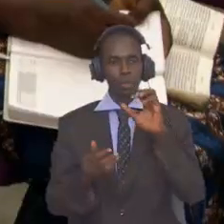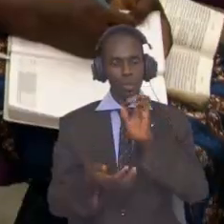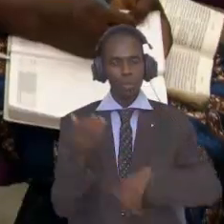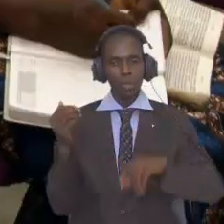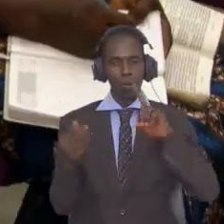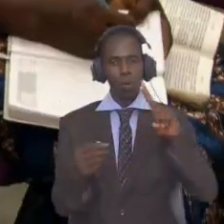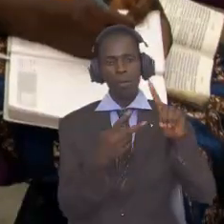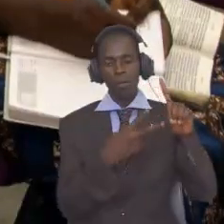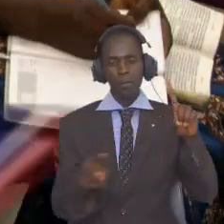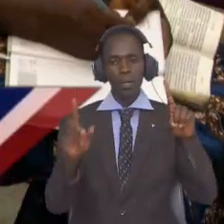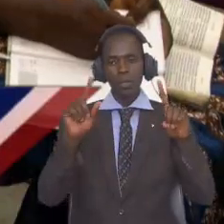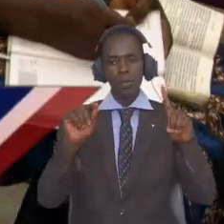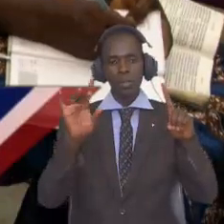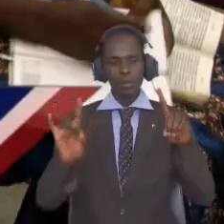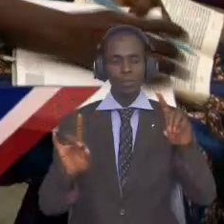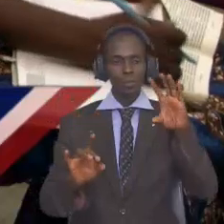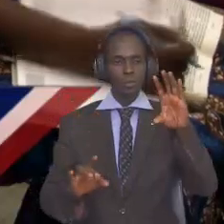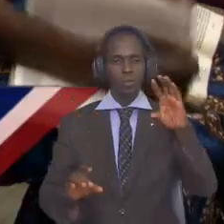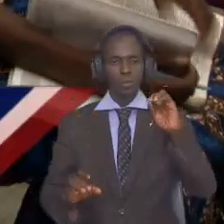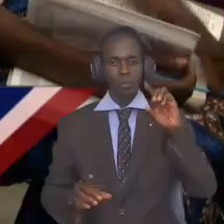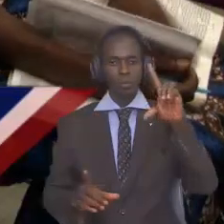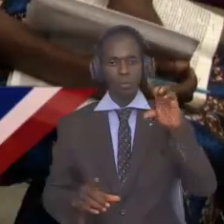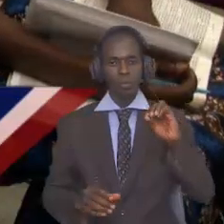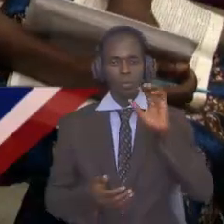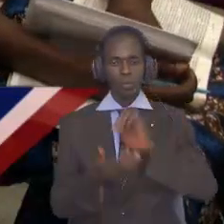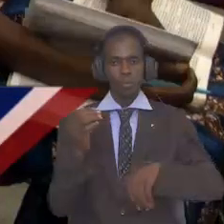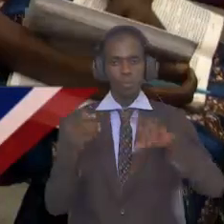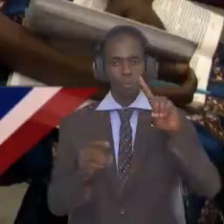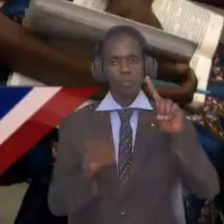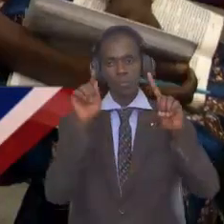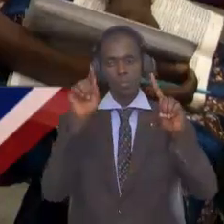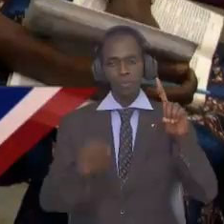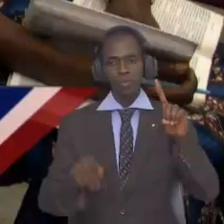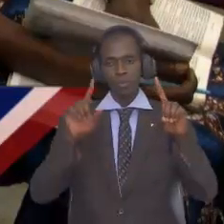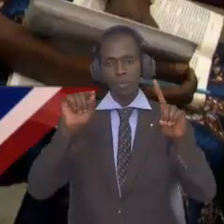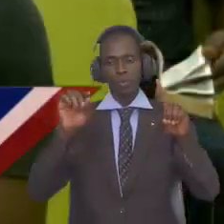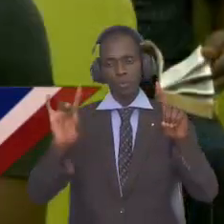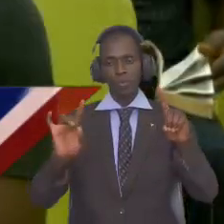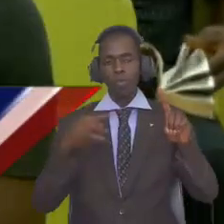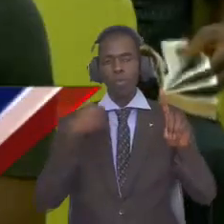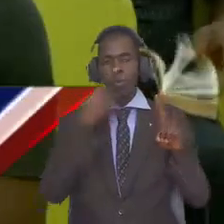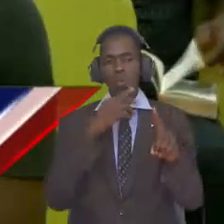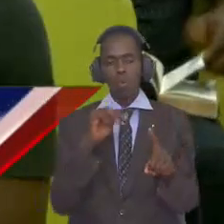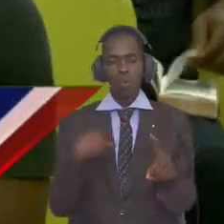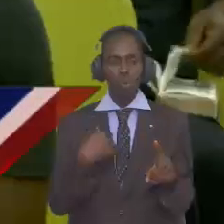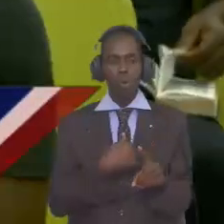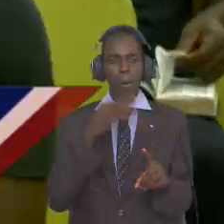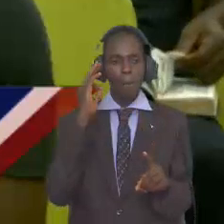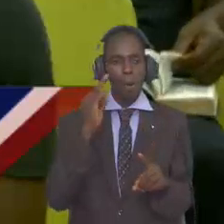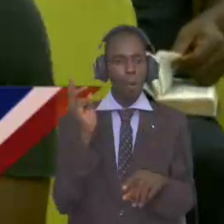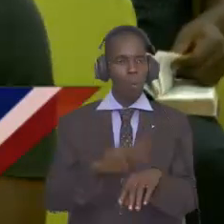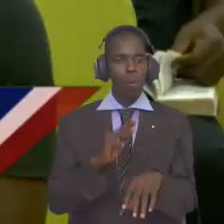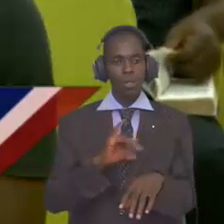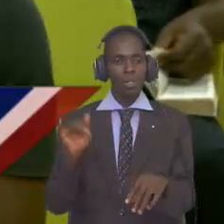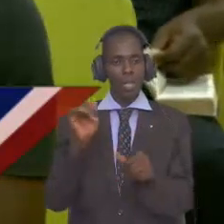Colossians chapter 1, we're reading from verse 28. whom we preach, warning every man, not